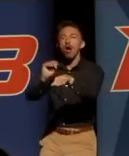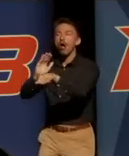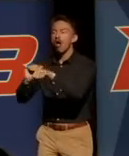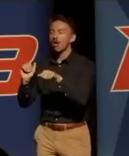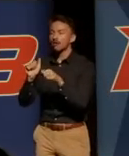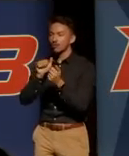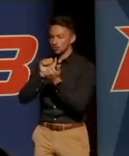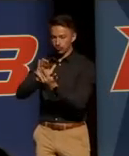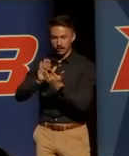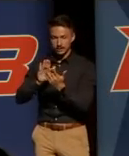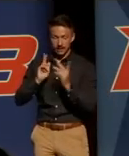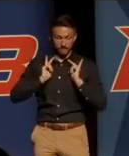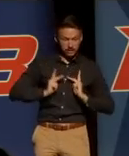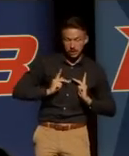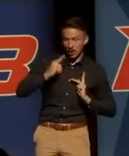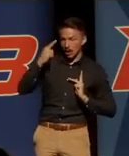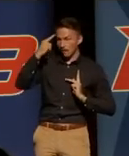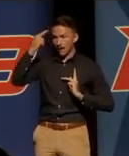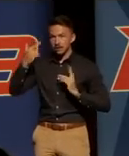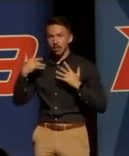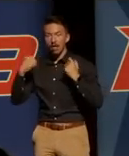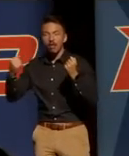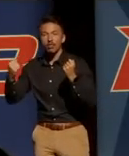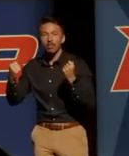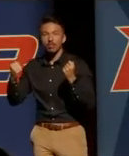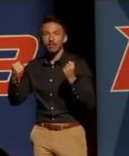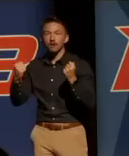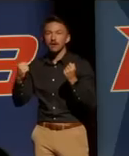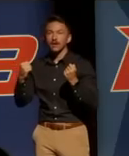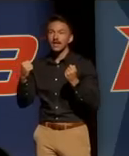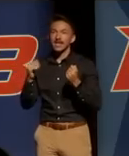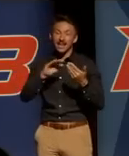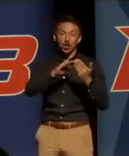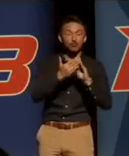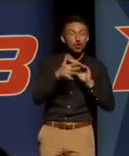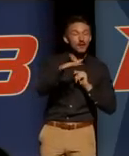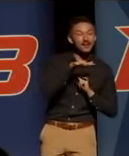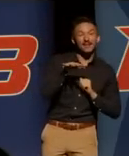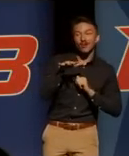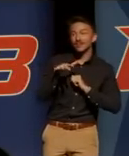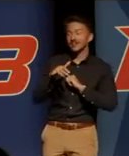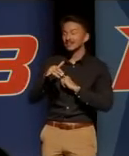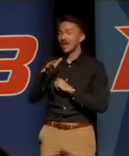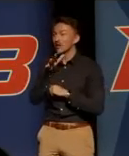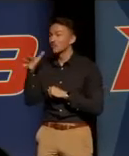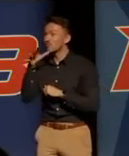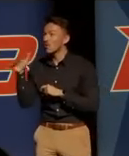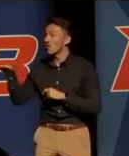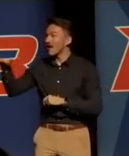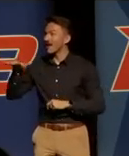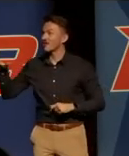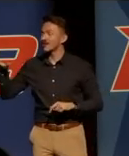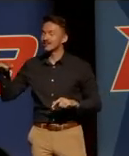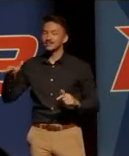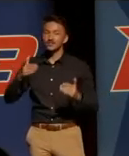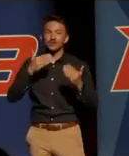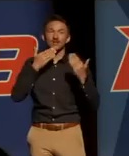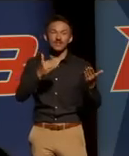health, rural and urban areas. And I thank Dean Dunnigan for that incredible leadership in that work.